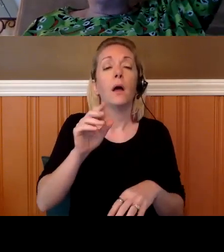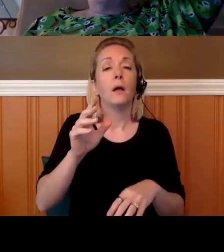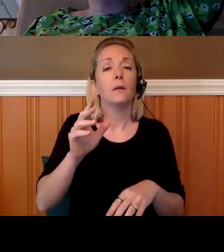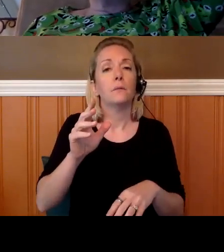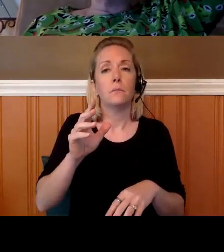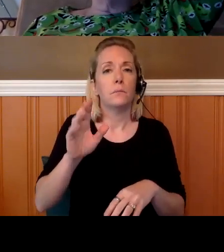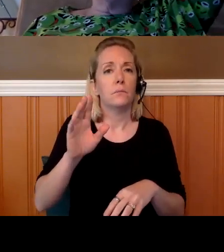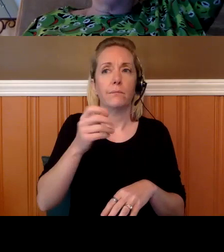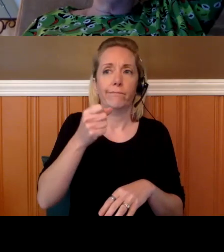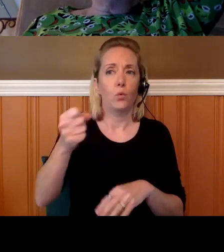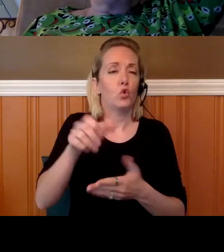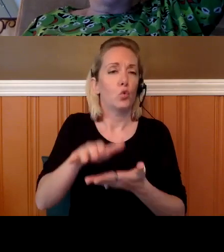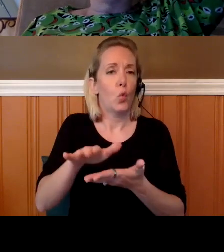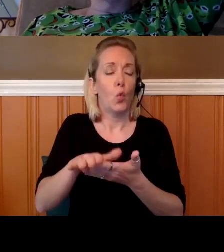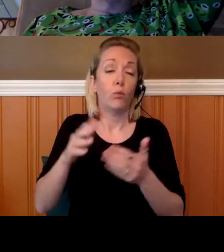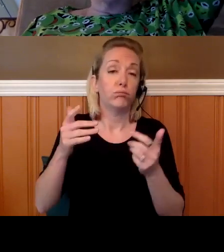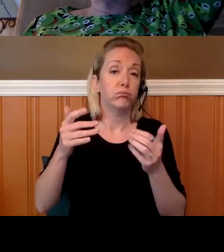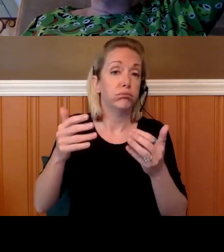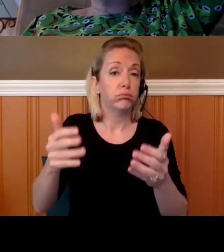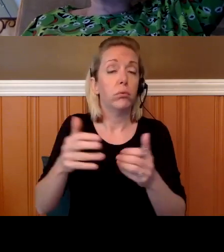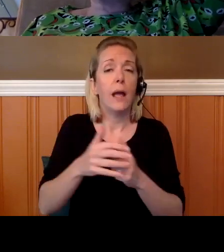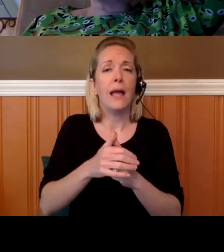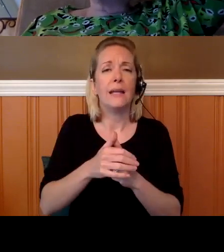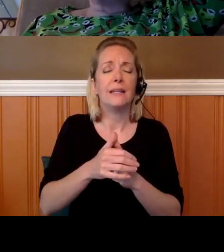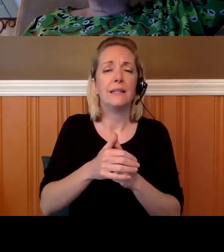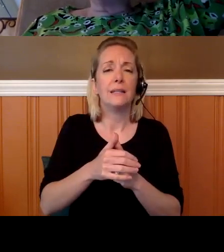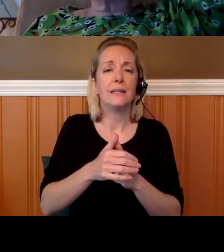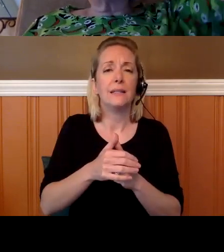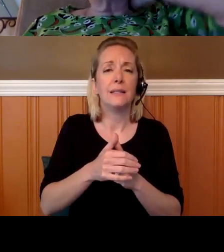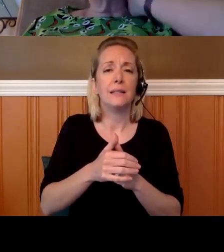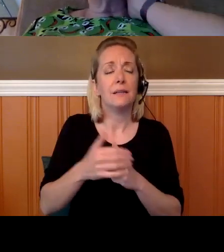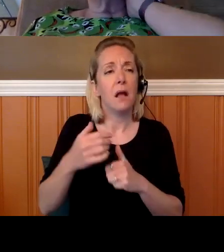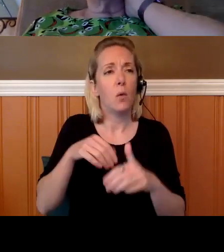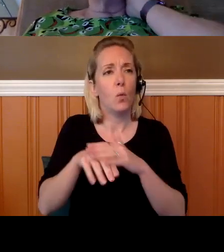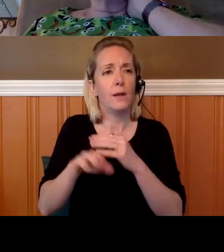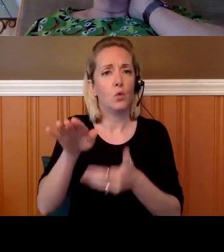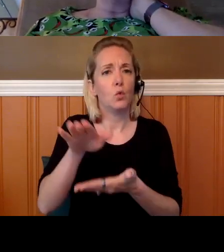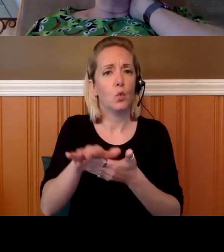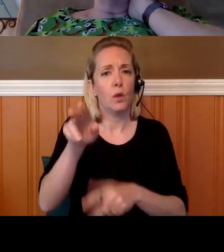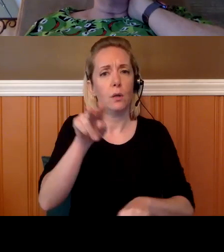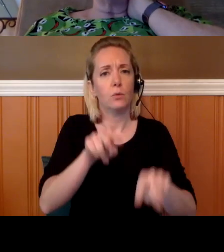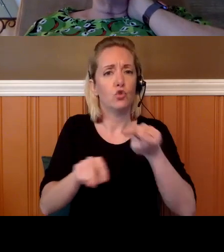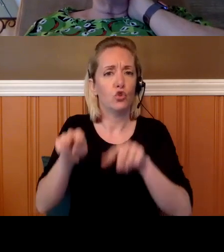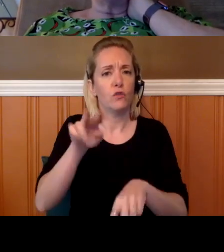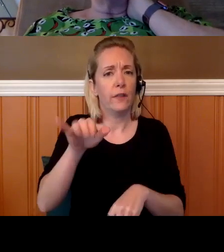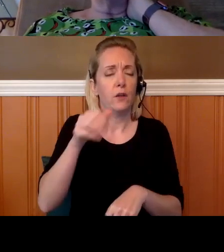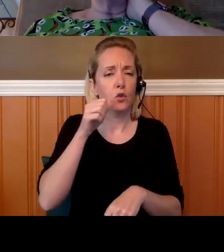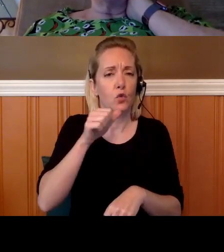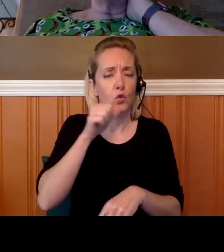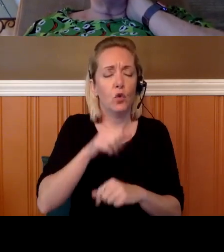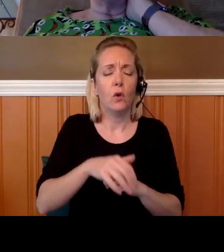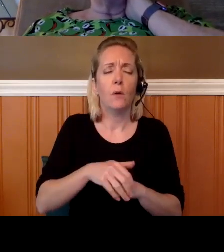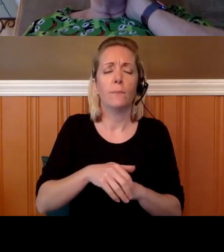and she got back to school. And she asked me to see her child, and I went and observed her child in a classroom. And